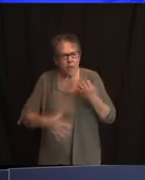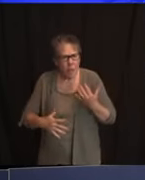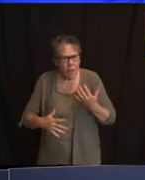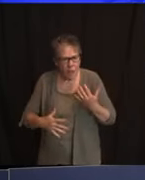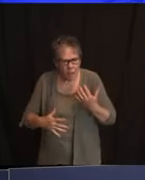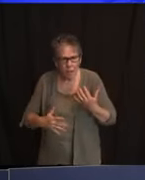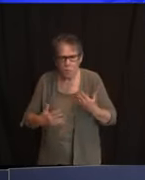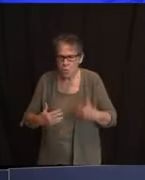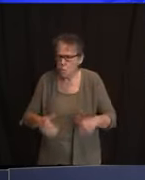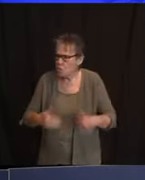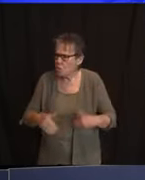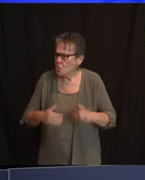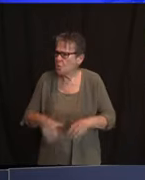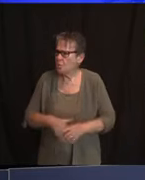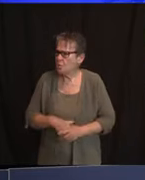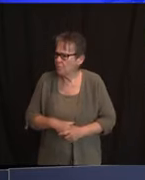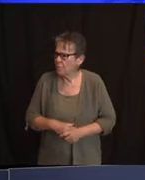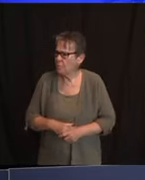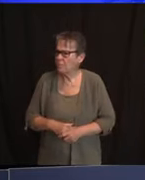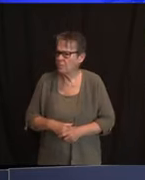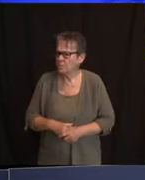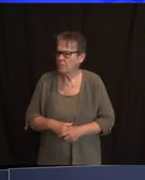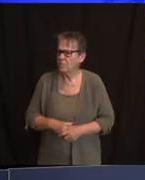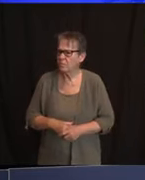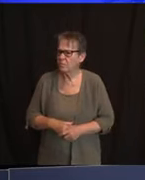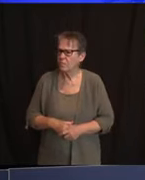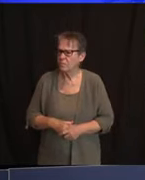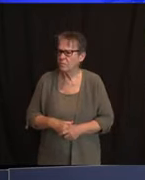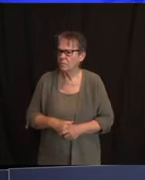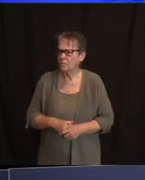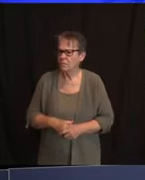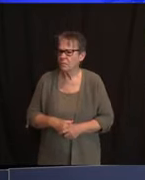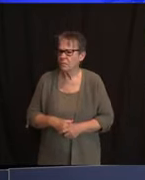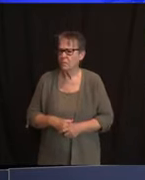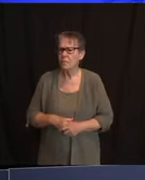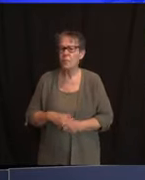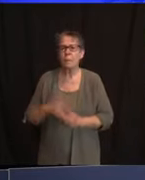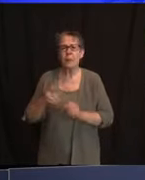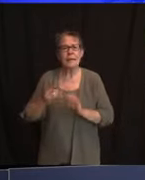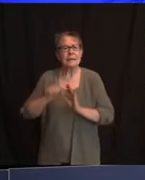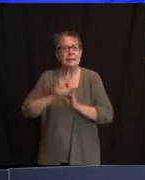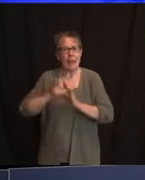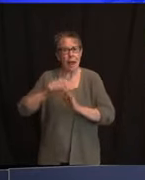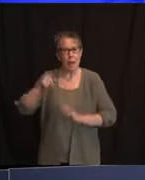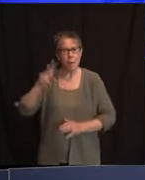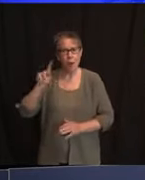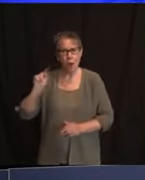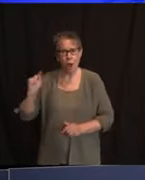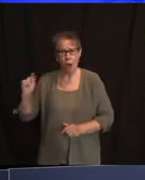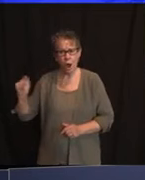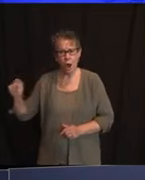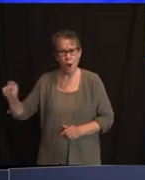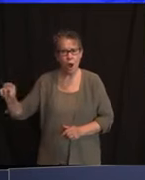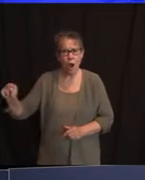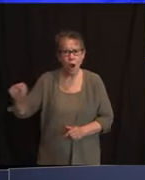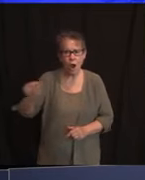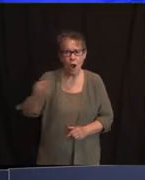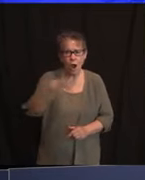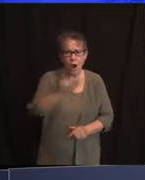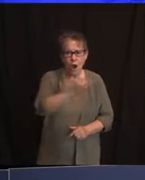an inordinate amount of urine and feces being left behind in the parks in water bottles. There is a